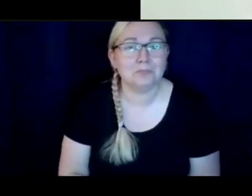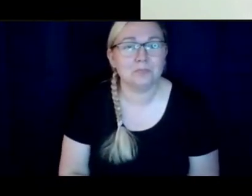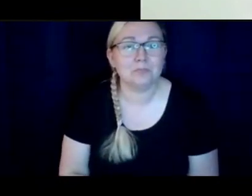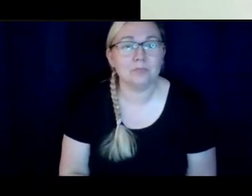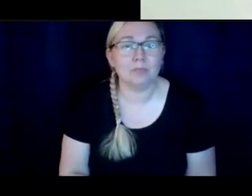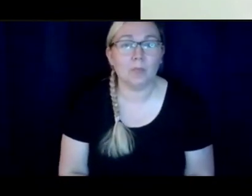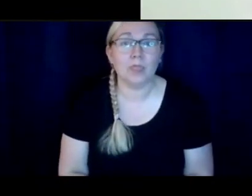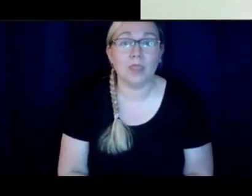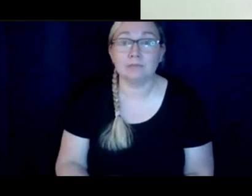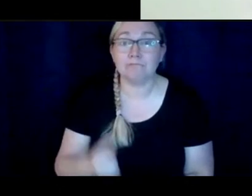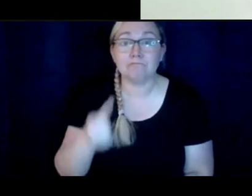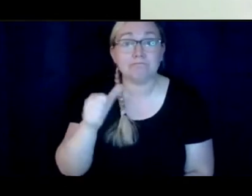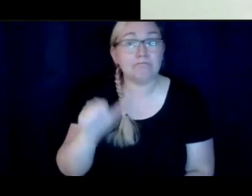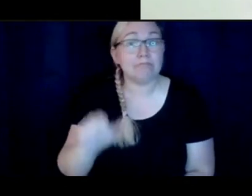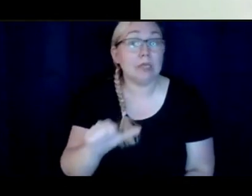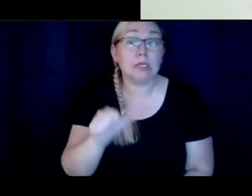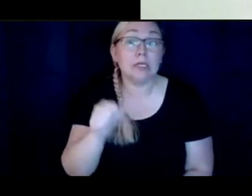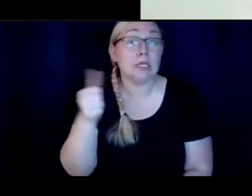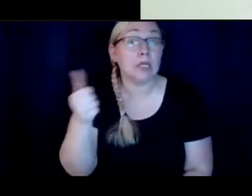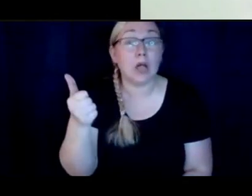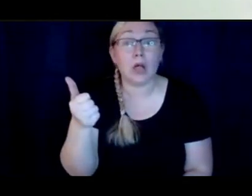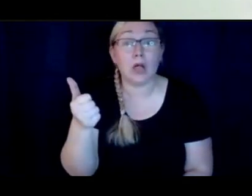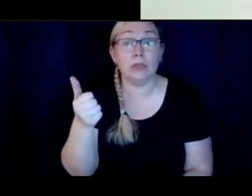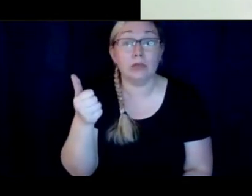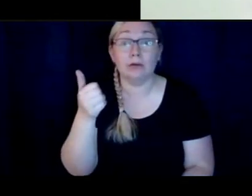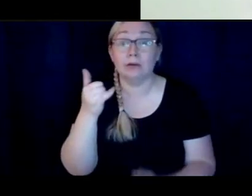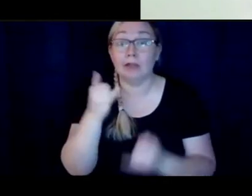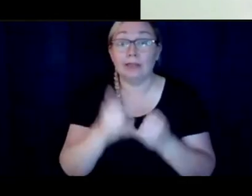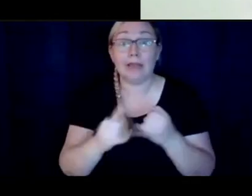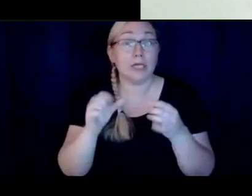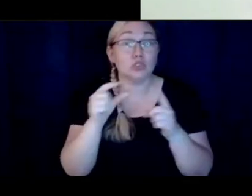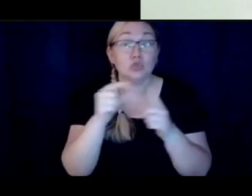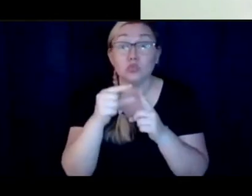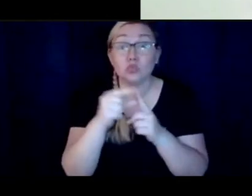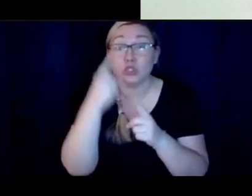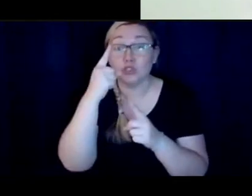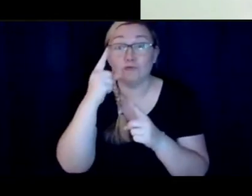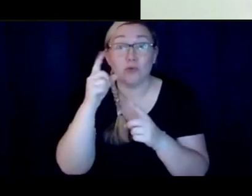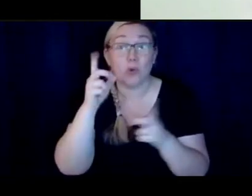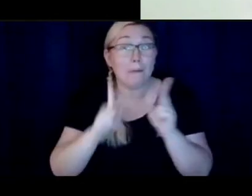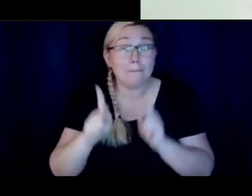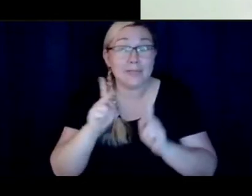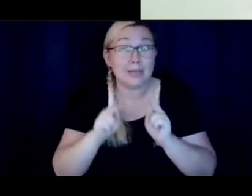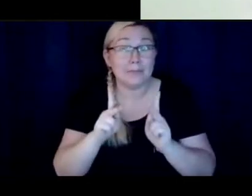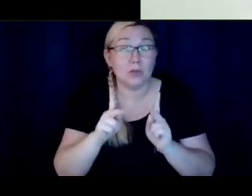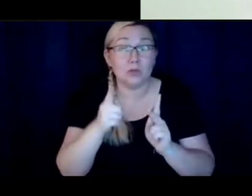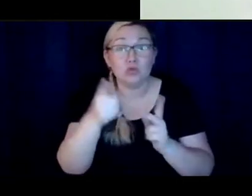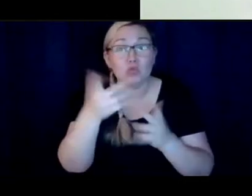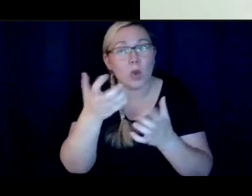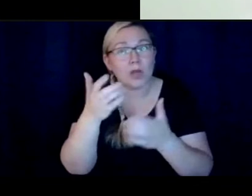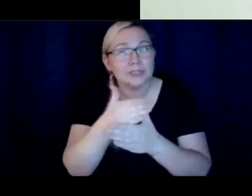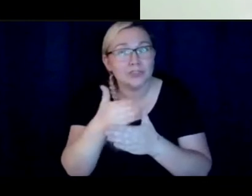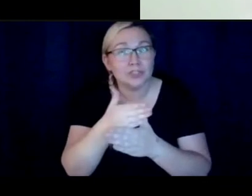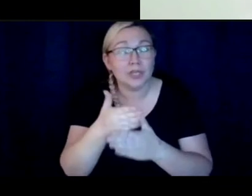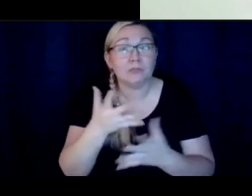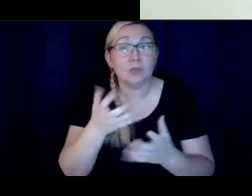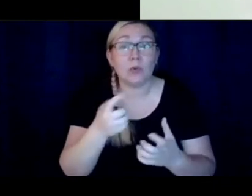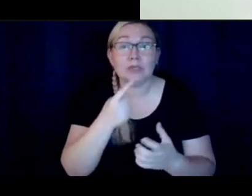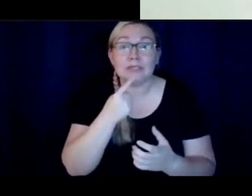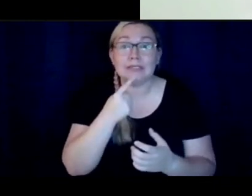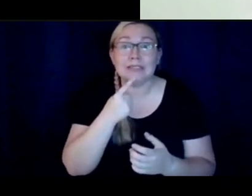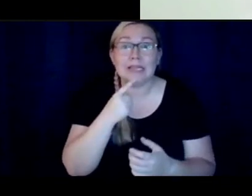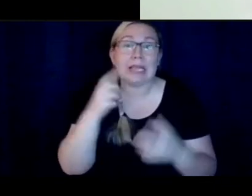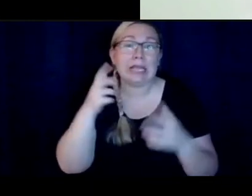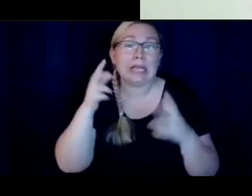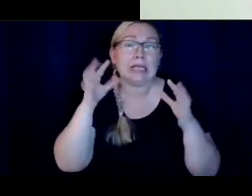Do you have any other last parting words for folks while we wait for this question to come up? Just say meow, meow.